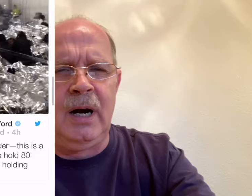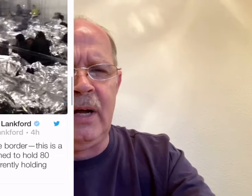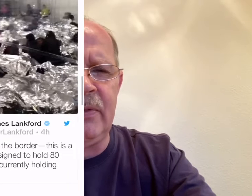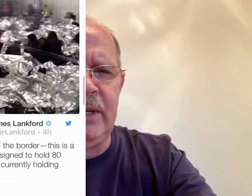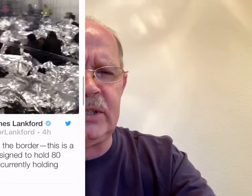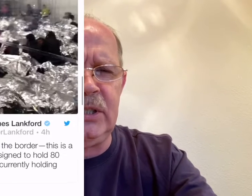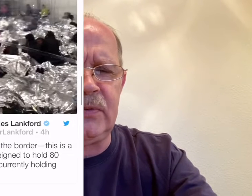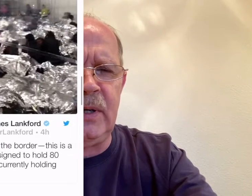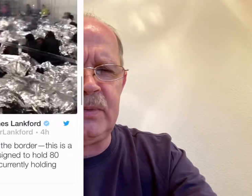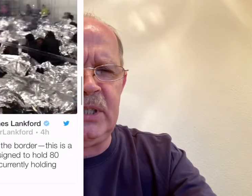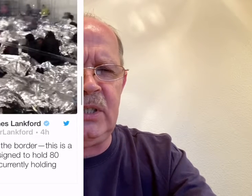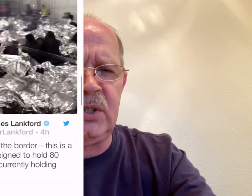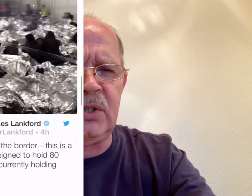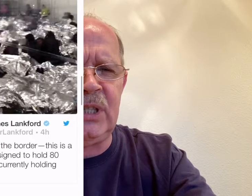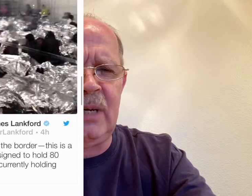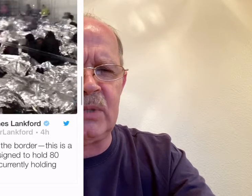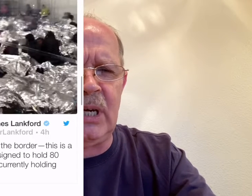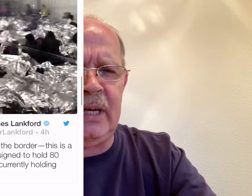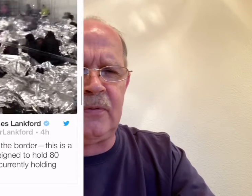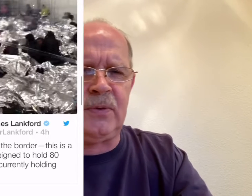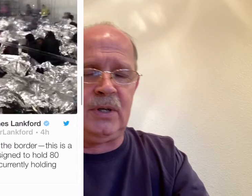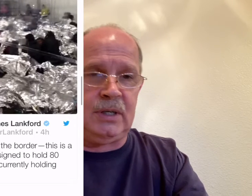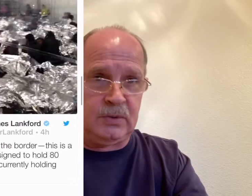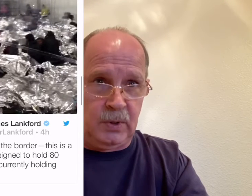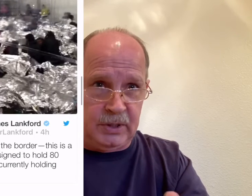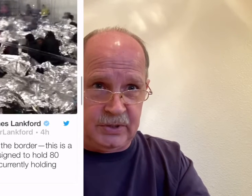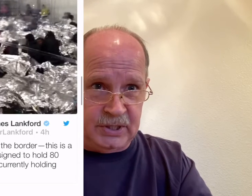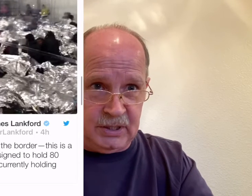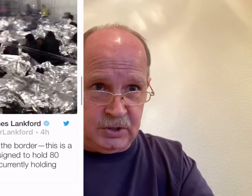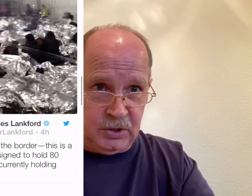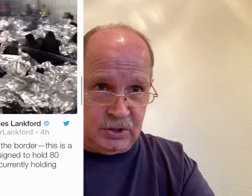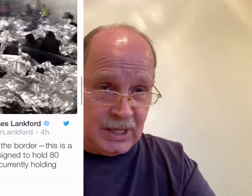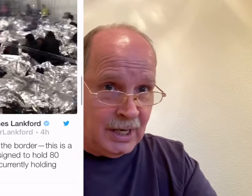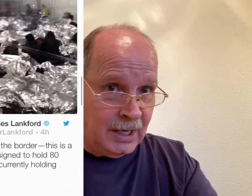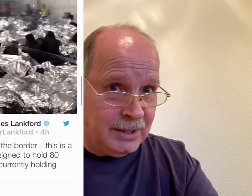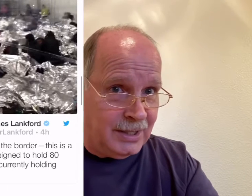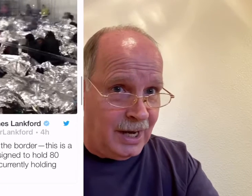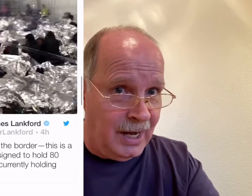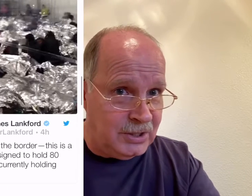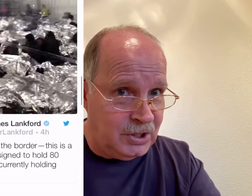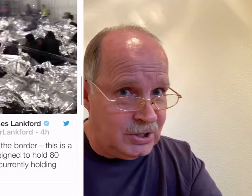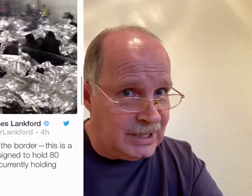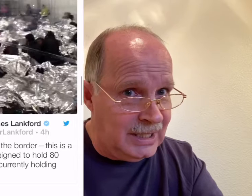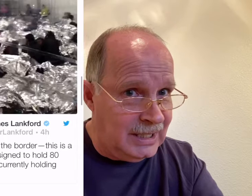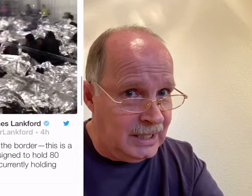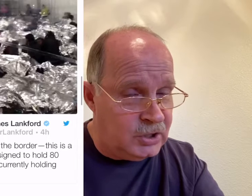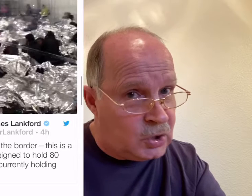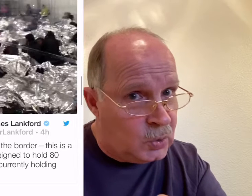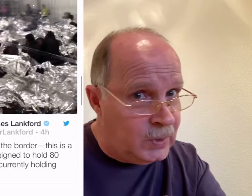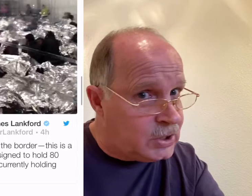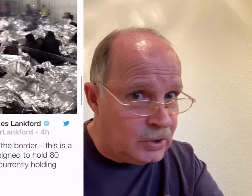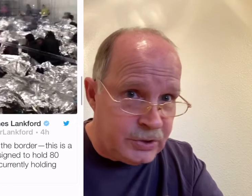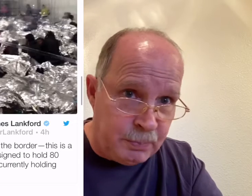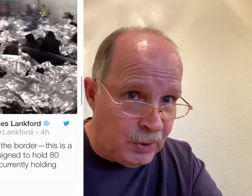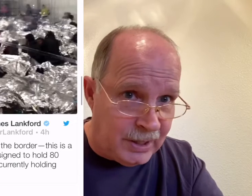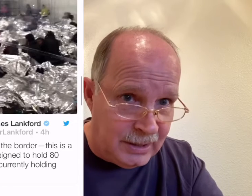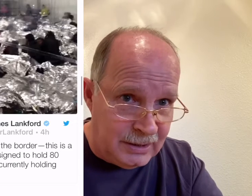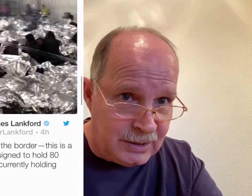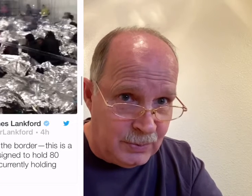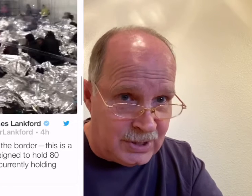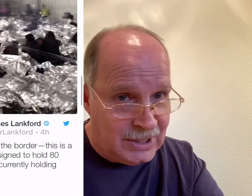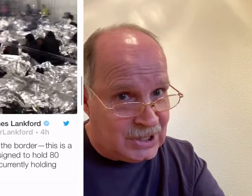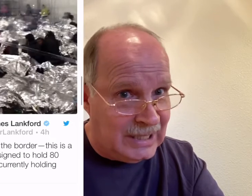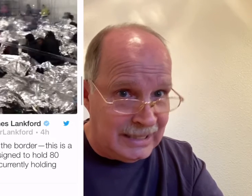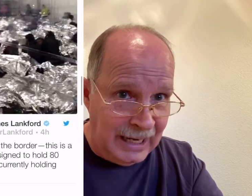All right, this is from Senator James Lankford. He is one of the senators not just getting into Carrizo